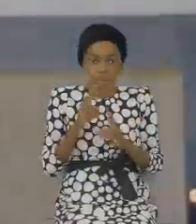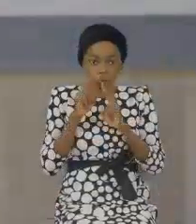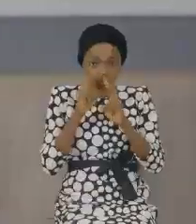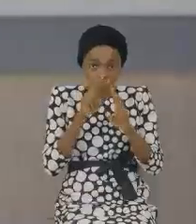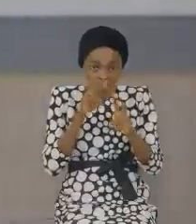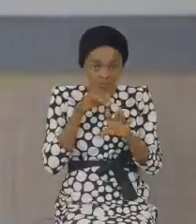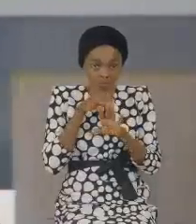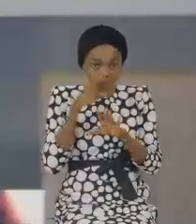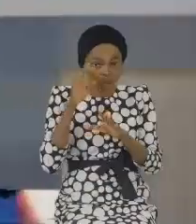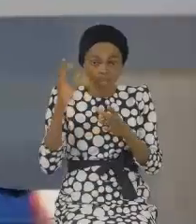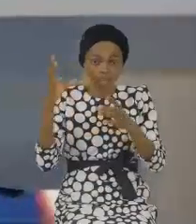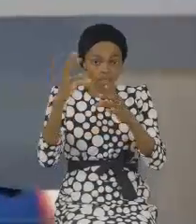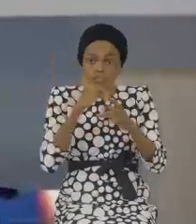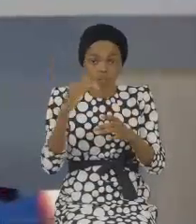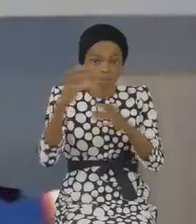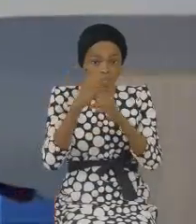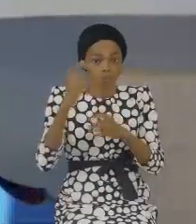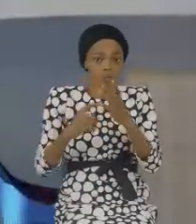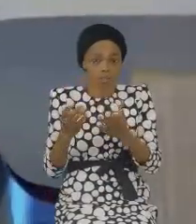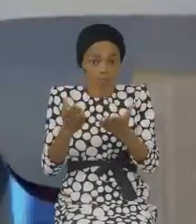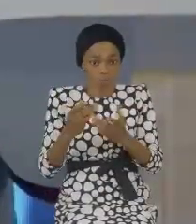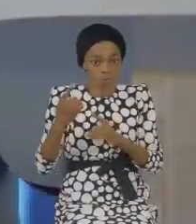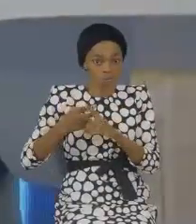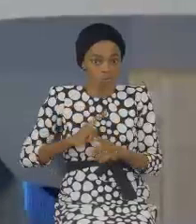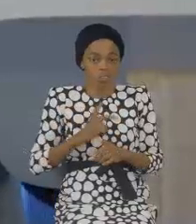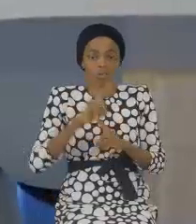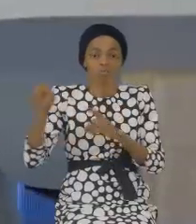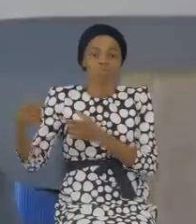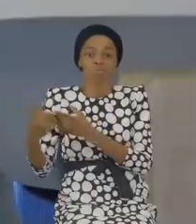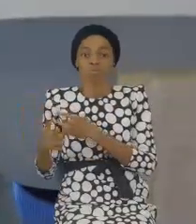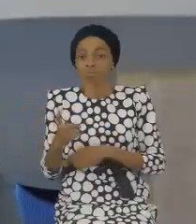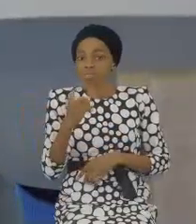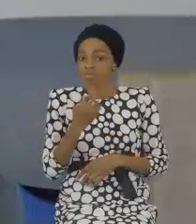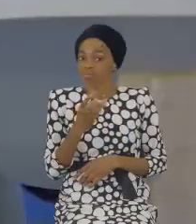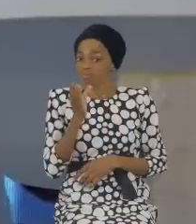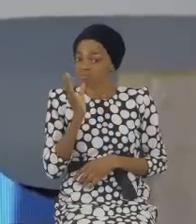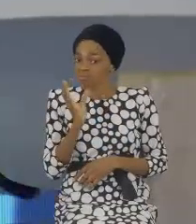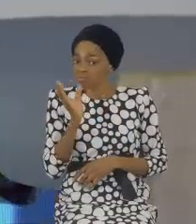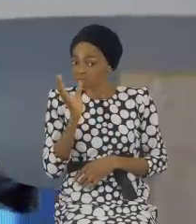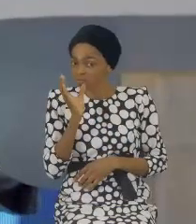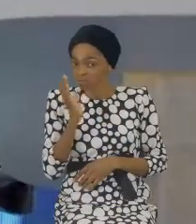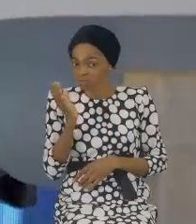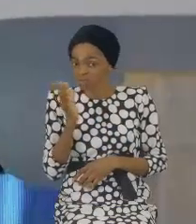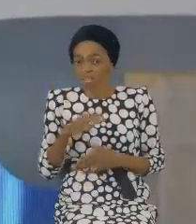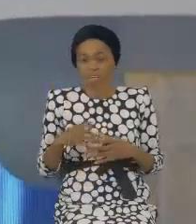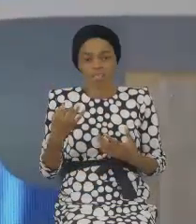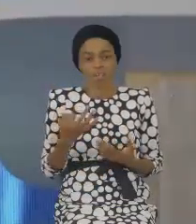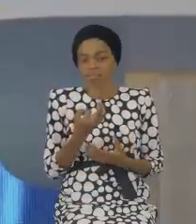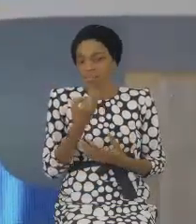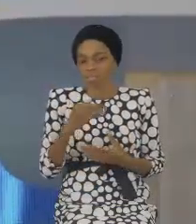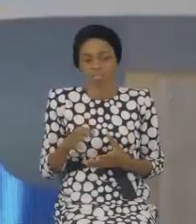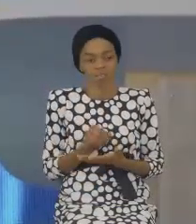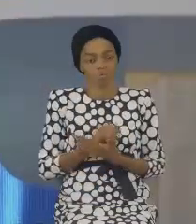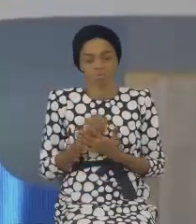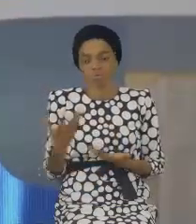to us, they don't get it from us, then they go to the people in the village, and then they backslide and they waste their lives,